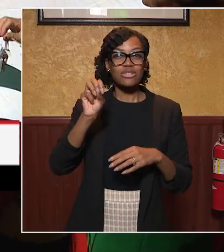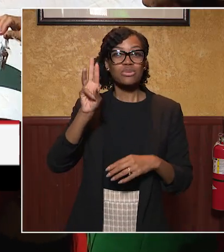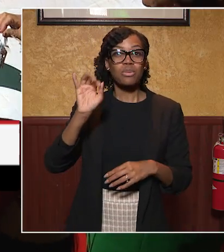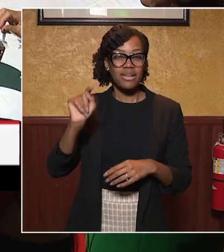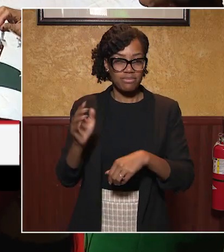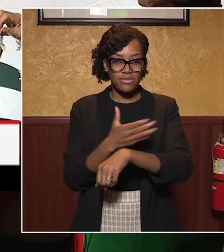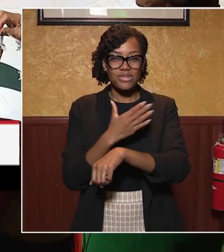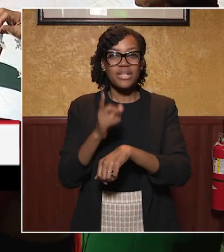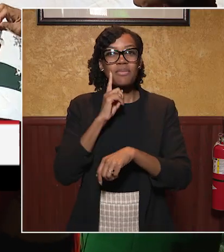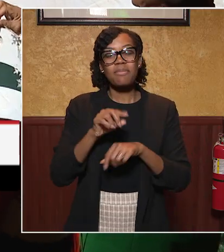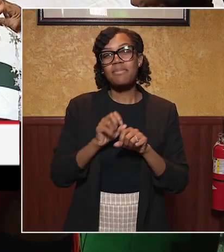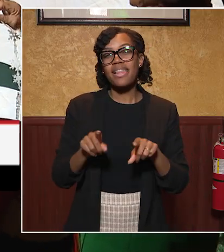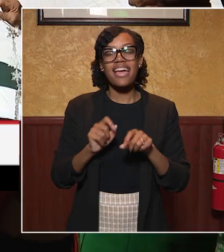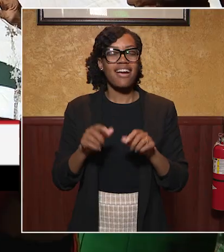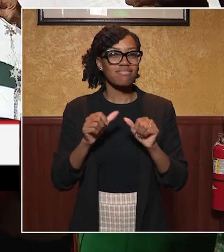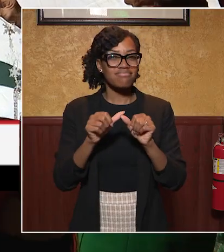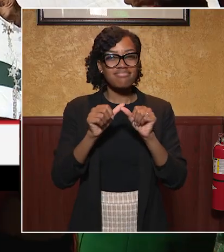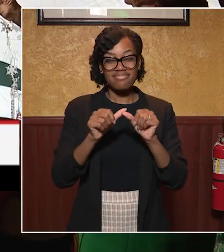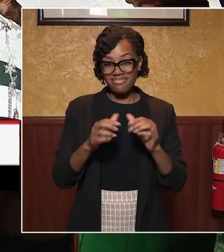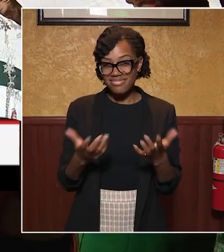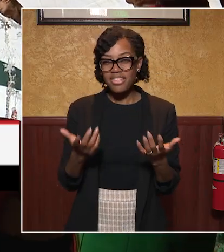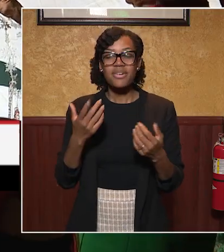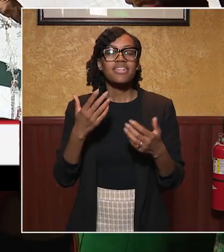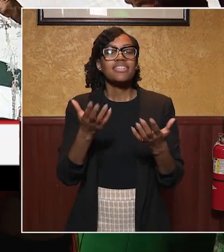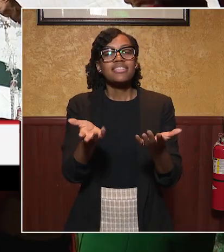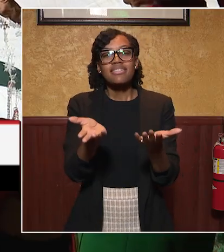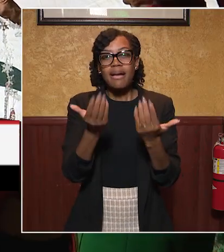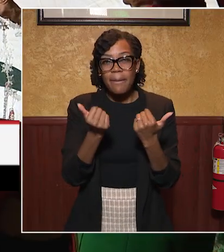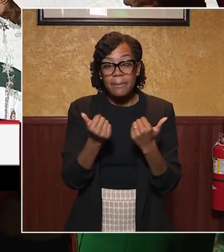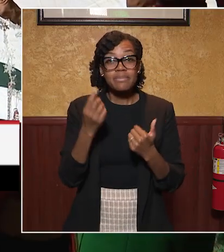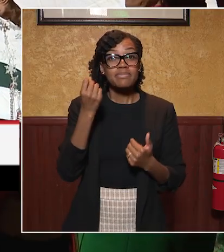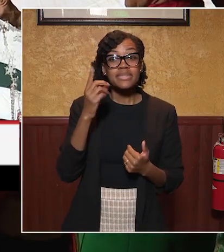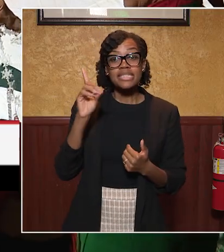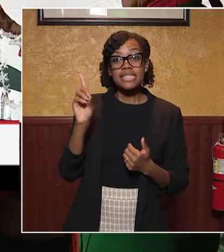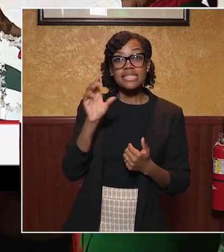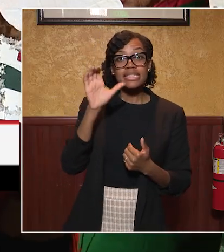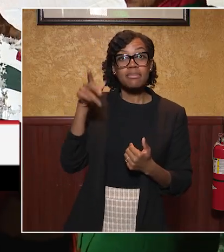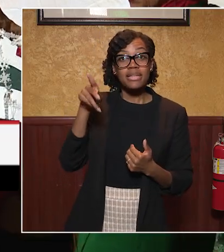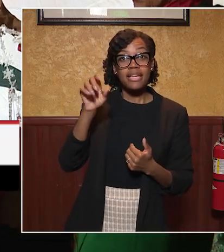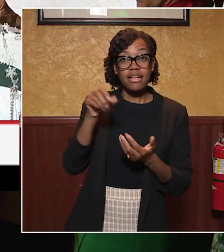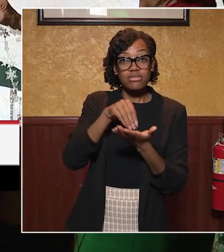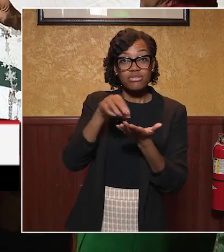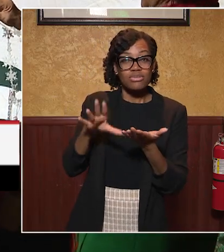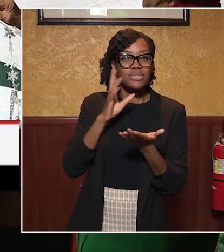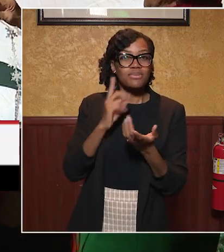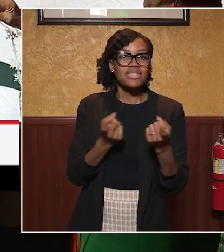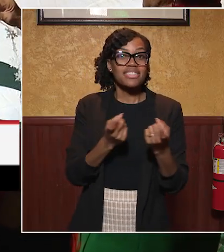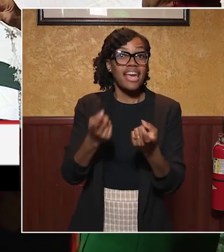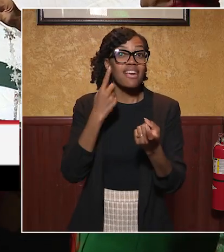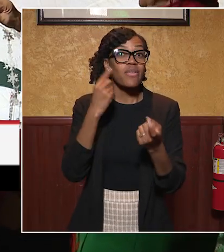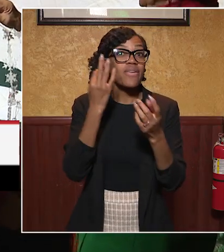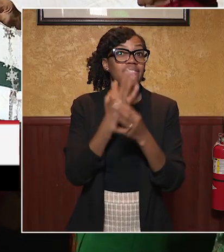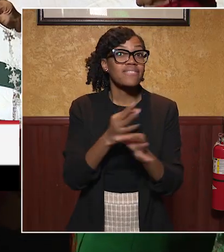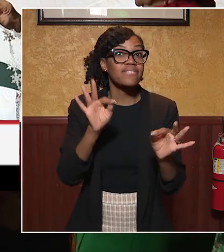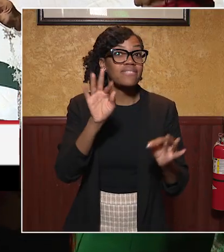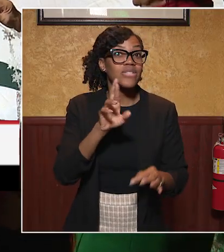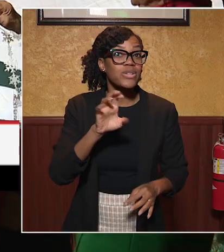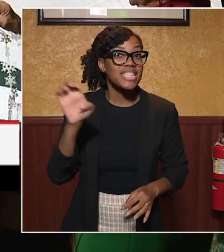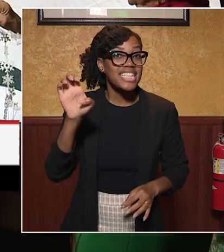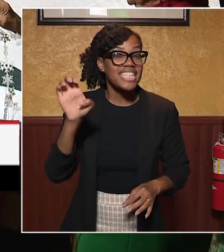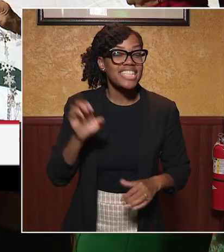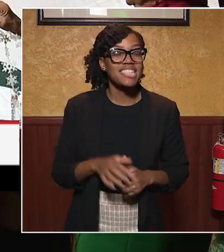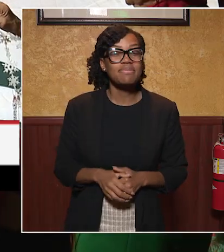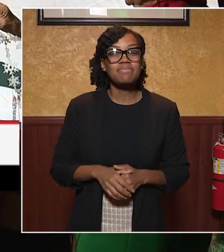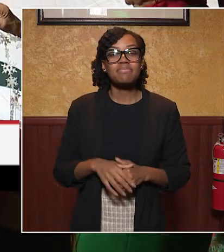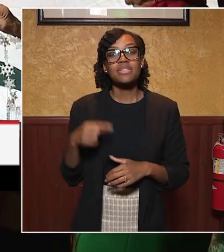be opportunities every single day for DCPS students to skate for free and experience it all. But also, one more exciting, amazing thing, we have